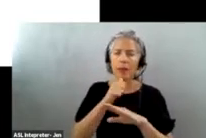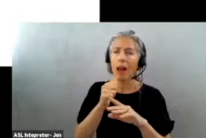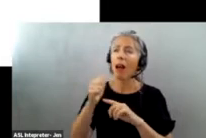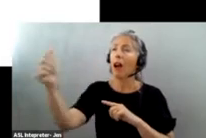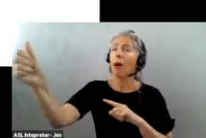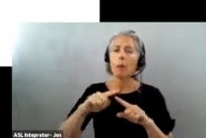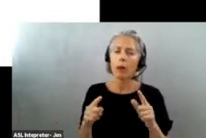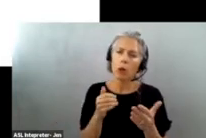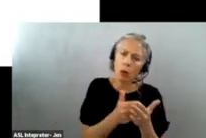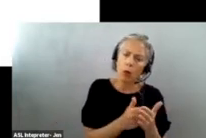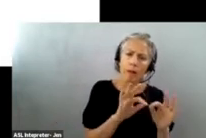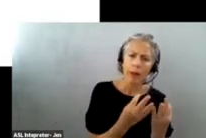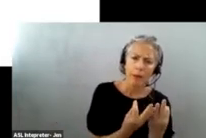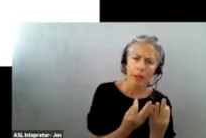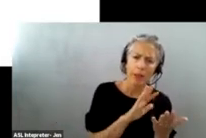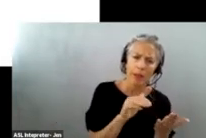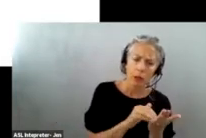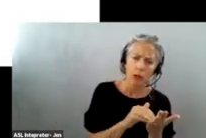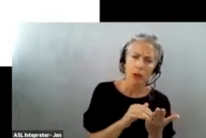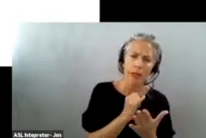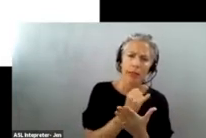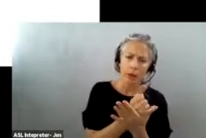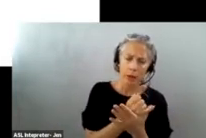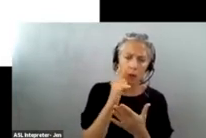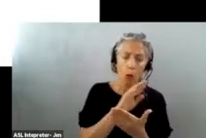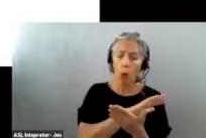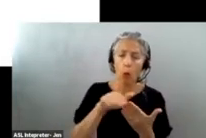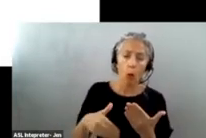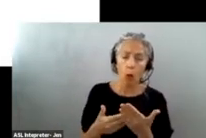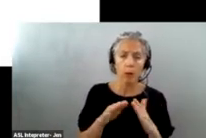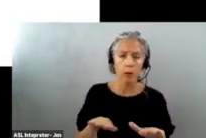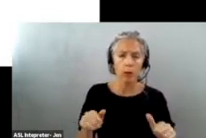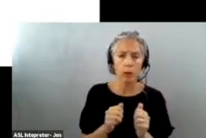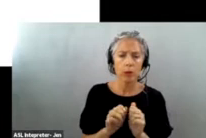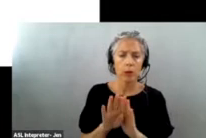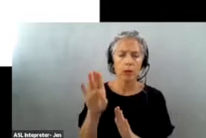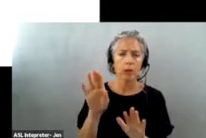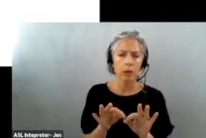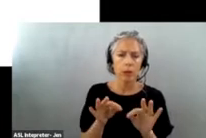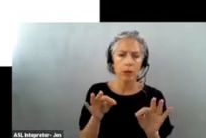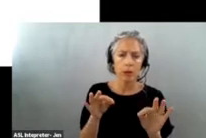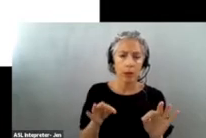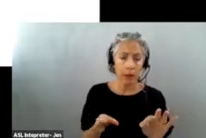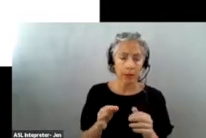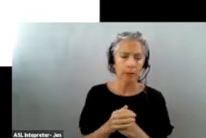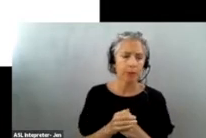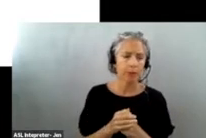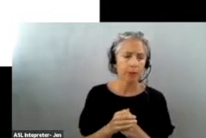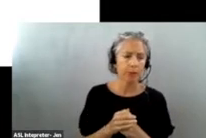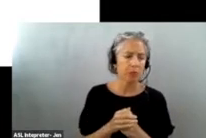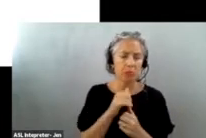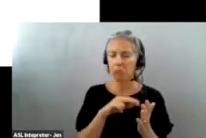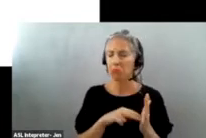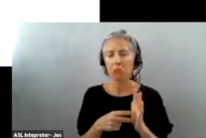the family, family-centered intervention for all children with developmental delay. And that doesn't matter if it's they